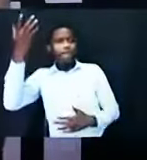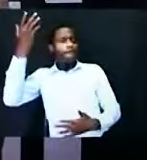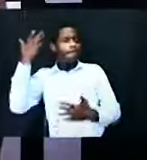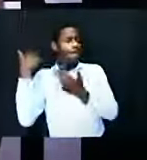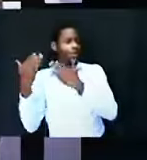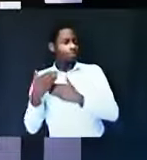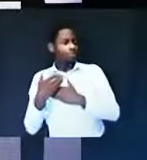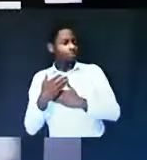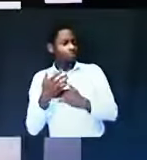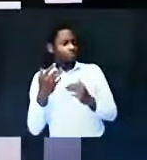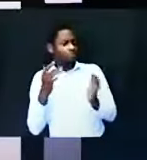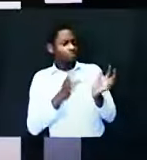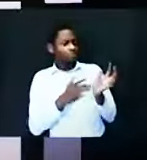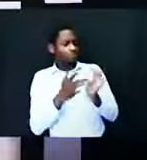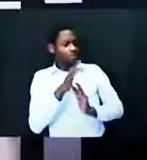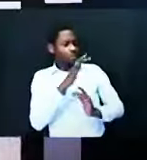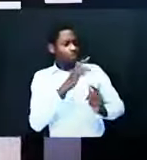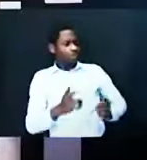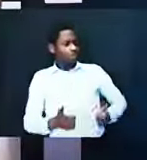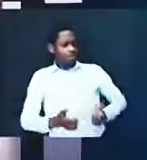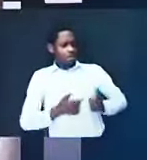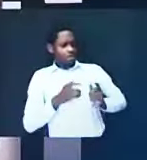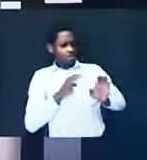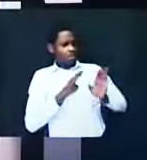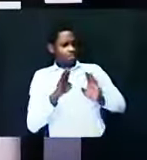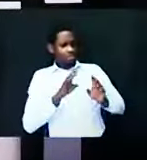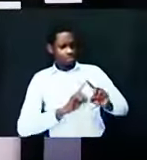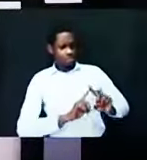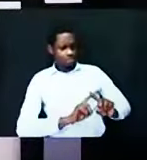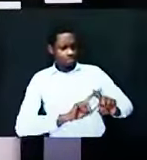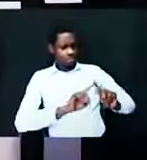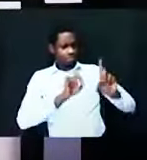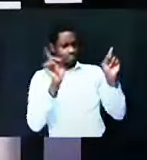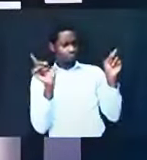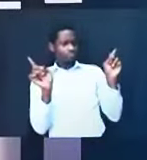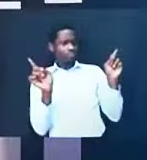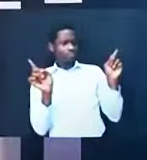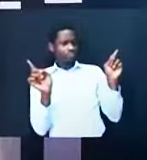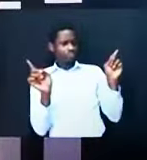Now, or known as a ruler. Ah, well, who say